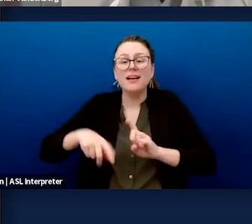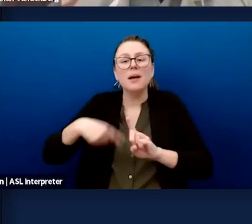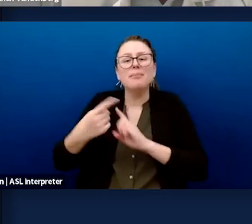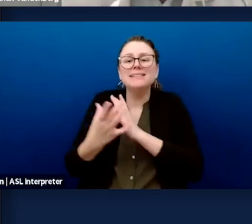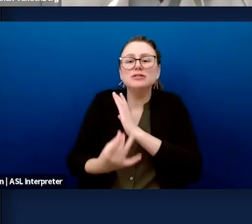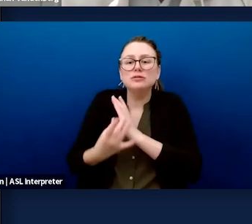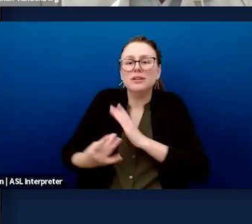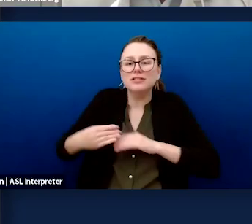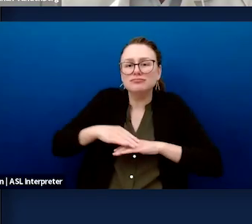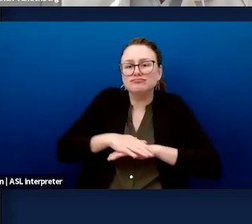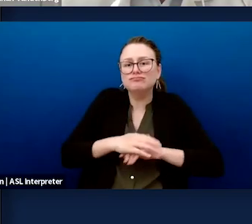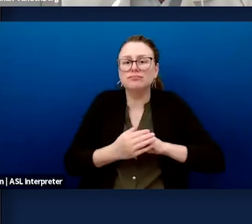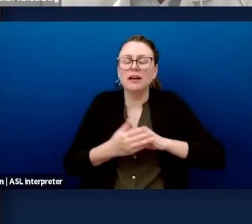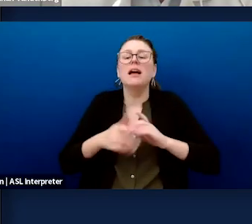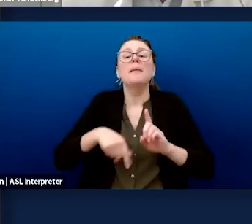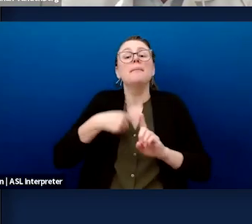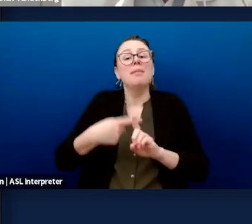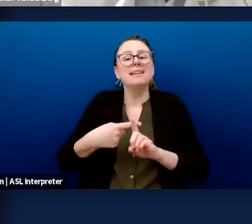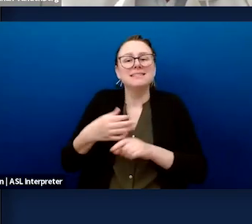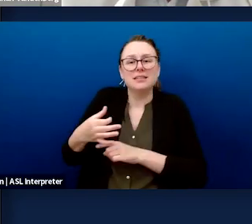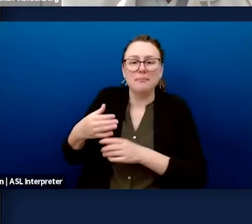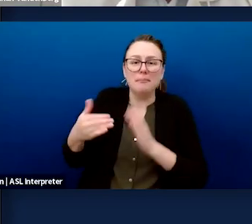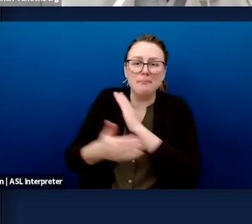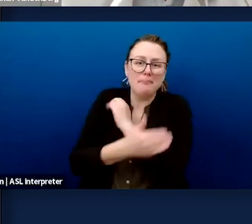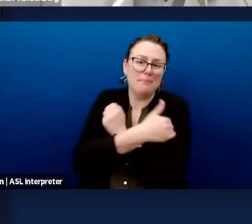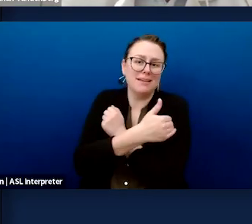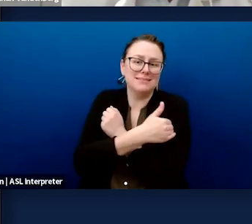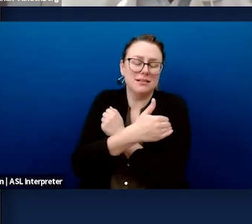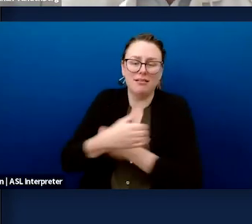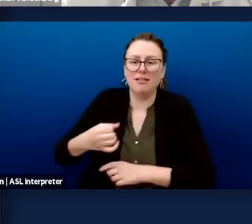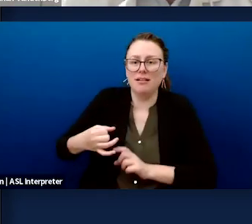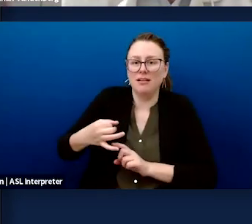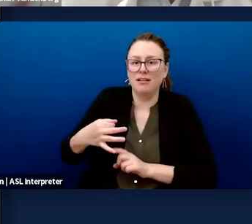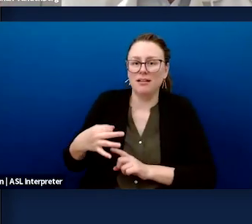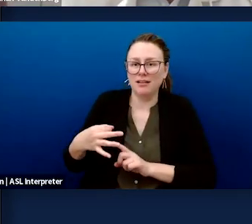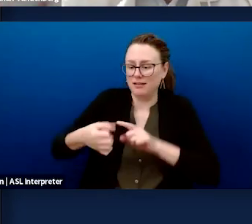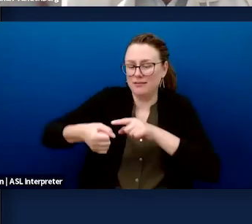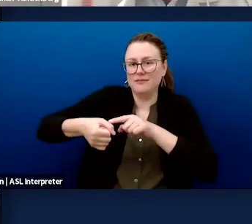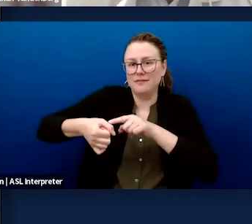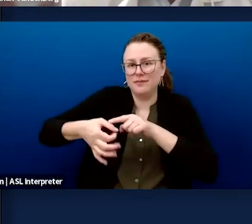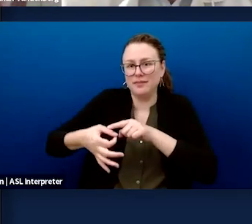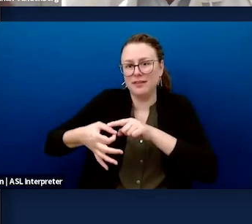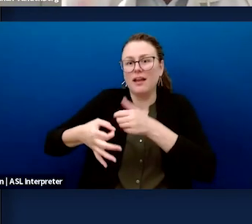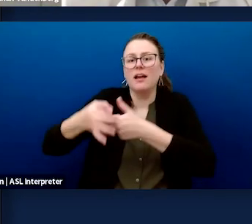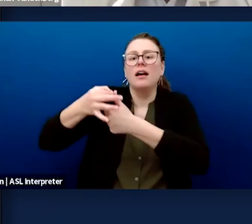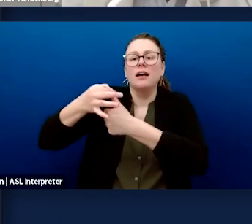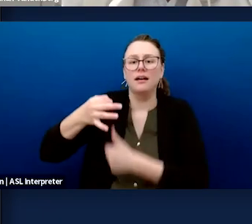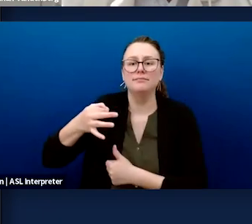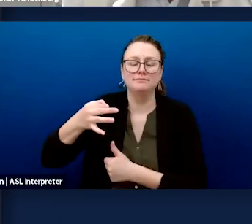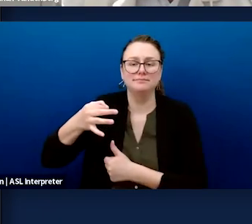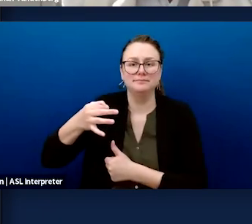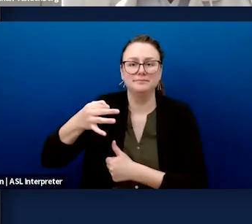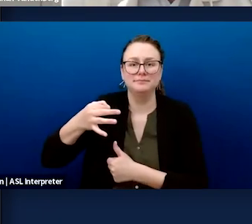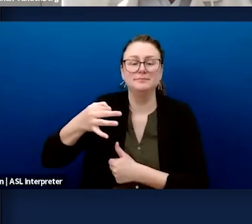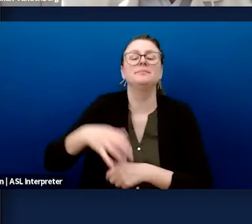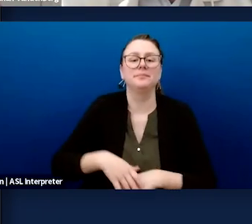helps relax the sphincter so that you can empty completely. The sympathetics are going to inhibit all that. They're going to slow things down. They're going